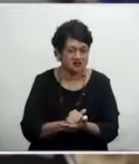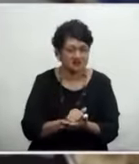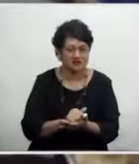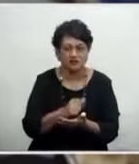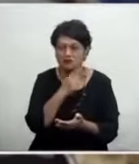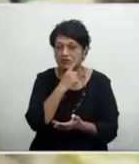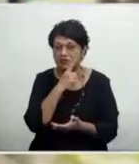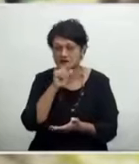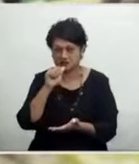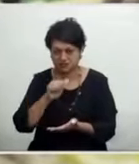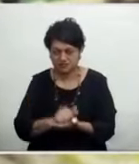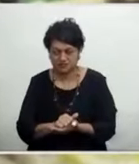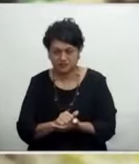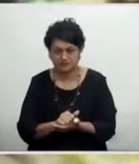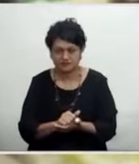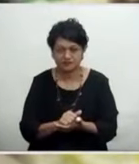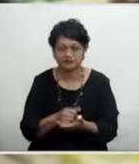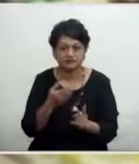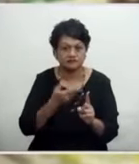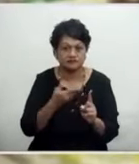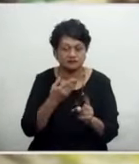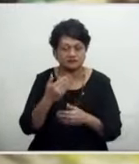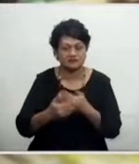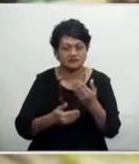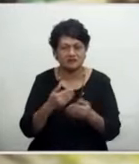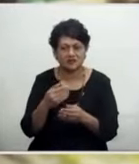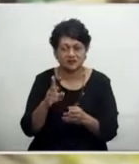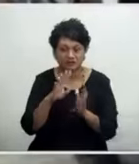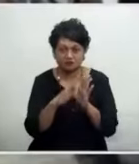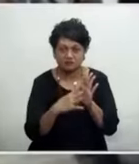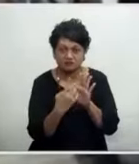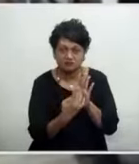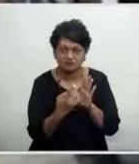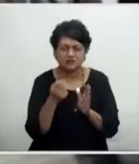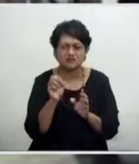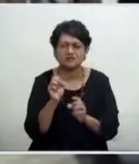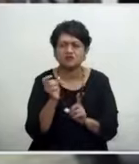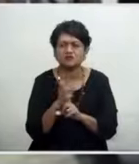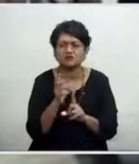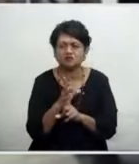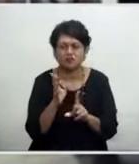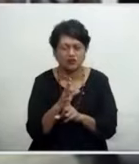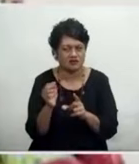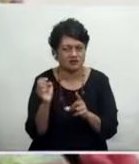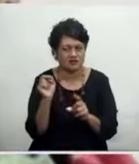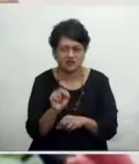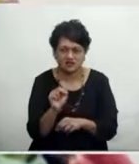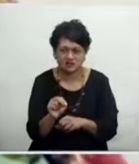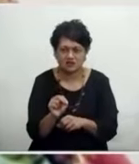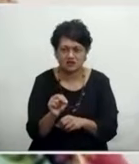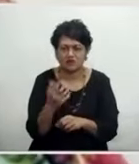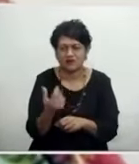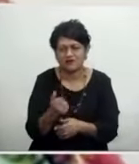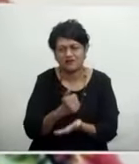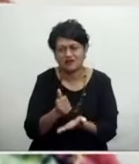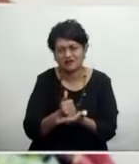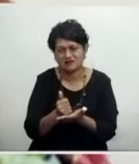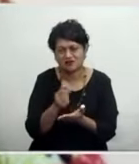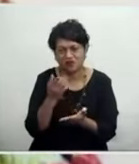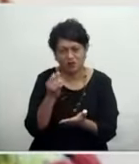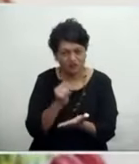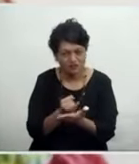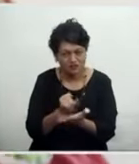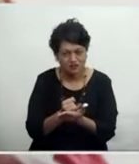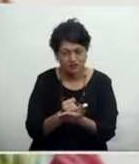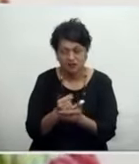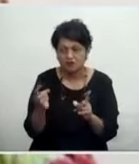human rights and so on. Ali adds that statistics indicate the urgent need for immediate action on the matter. So it's really important because